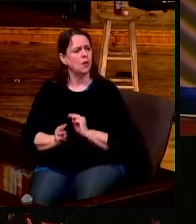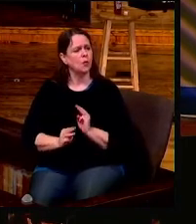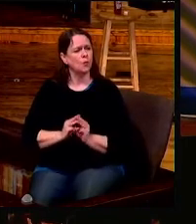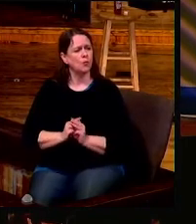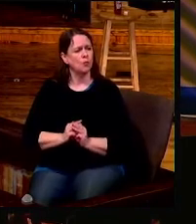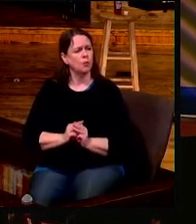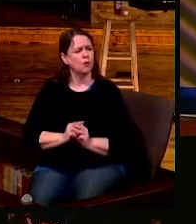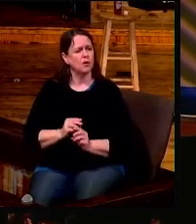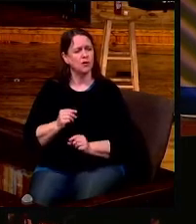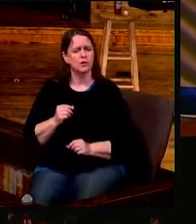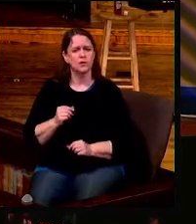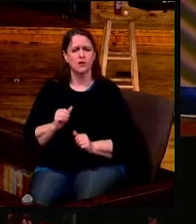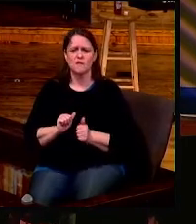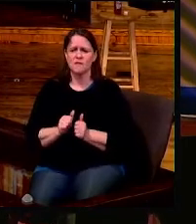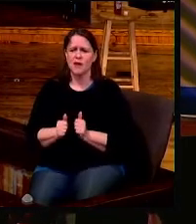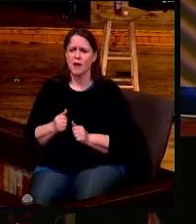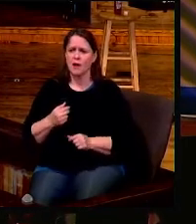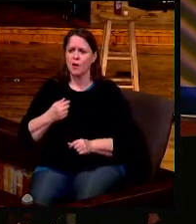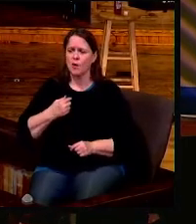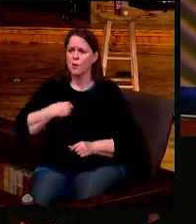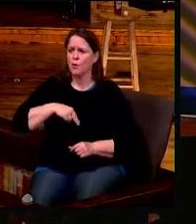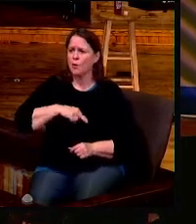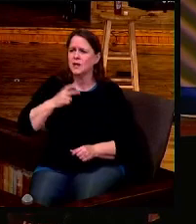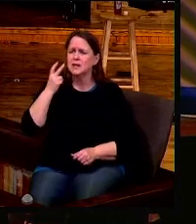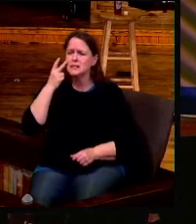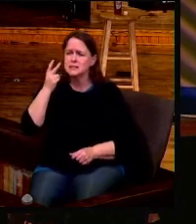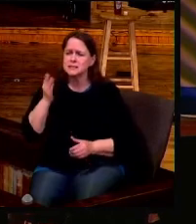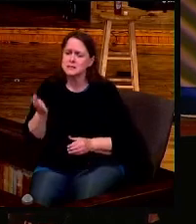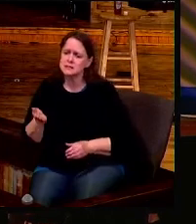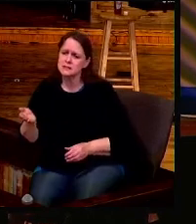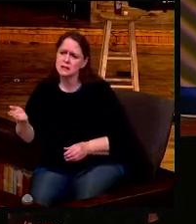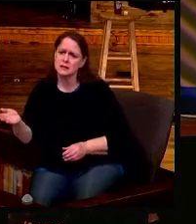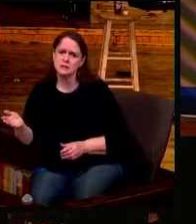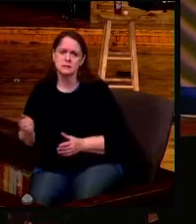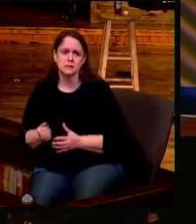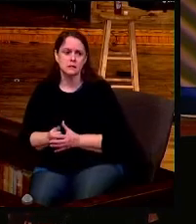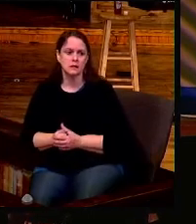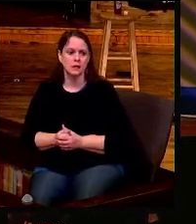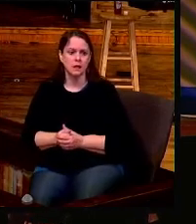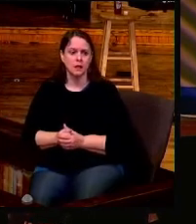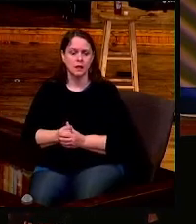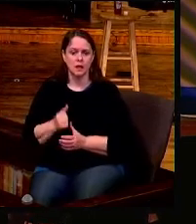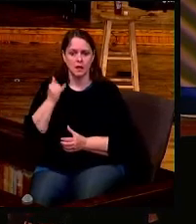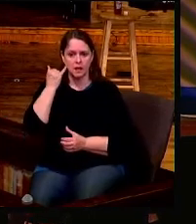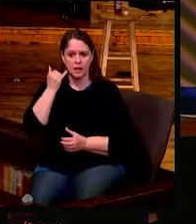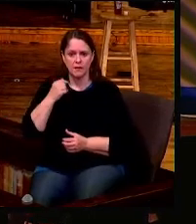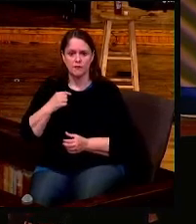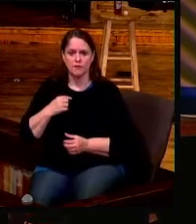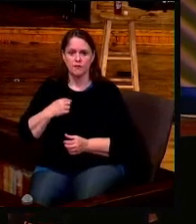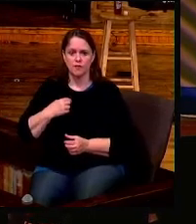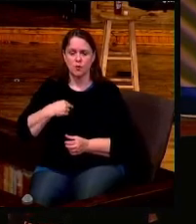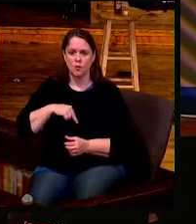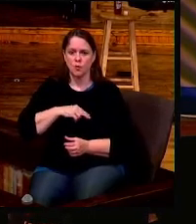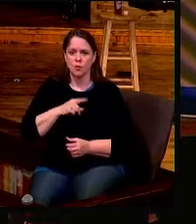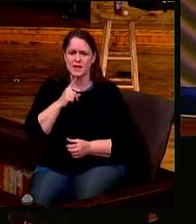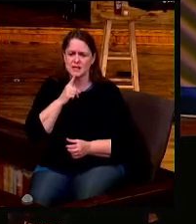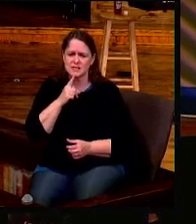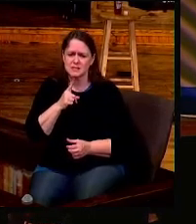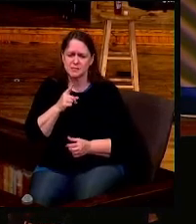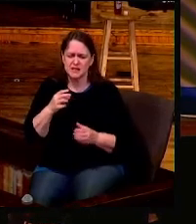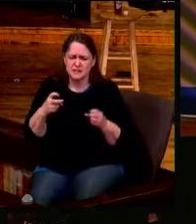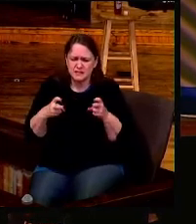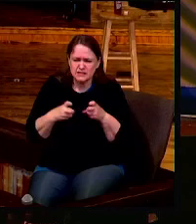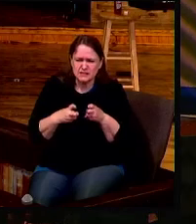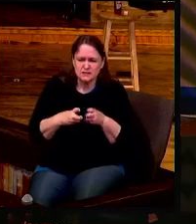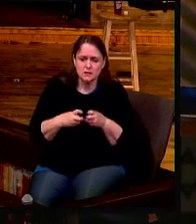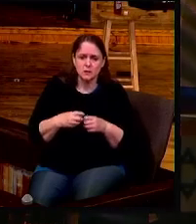our around us, our atmosphere around us. If we constantly are speaking hate and anger, then that is the world that we're producing